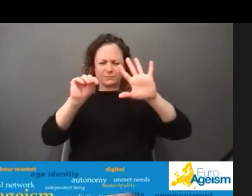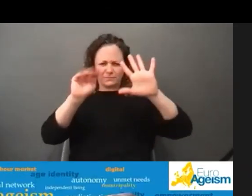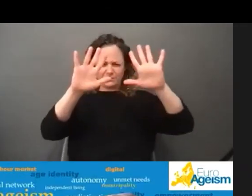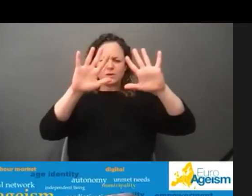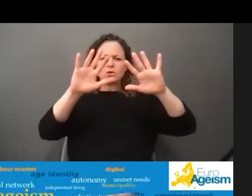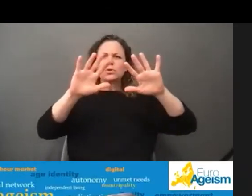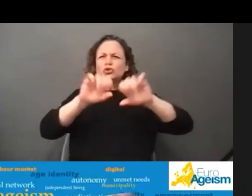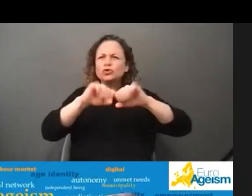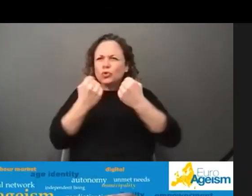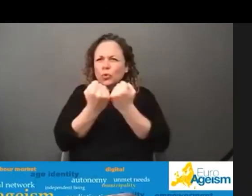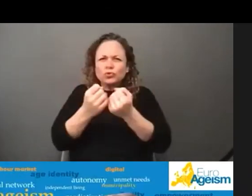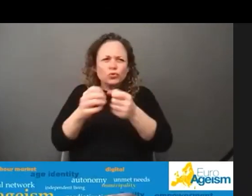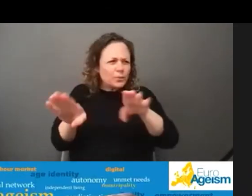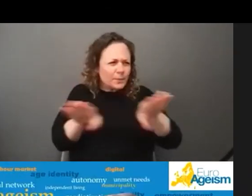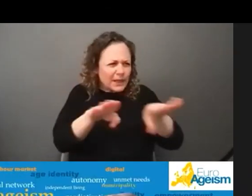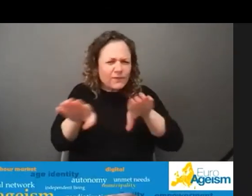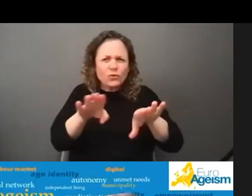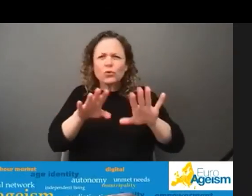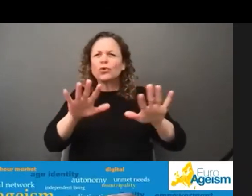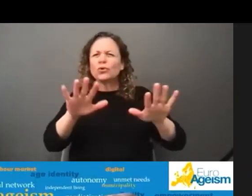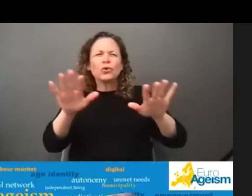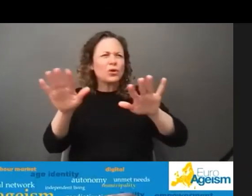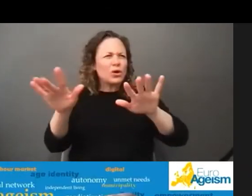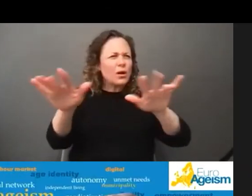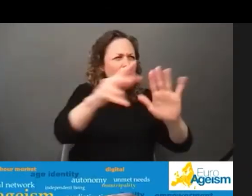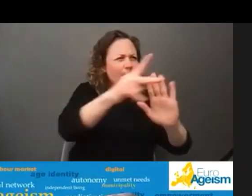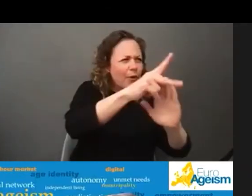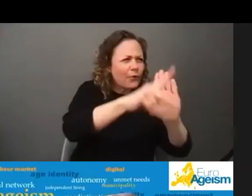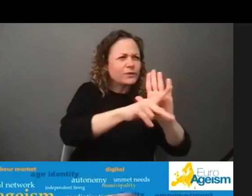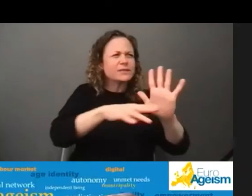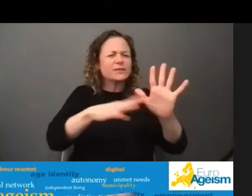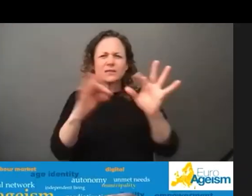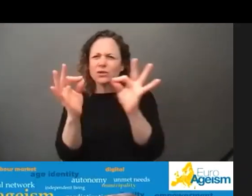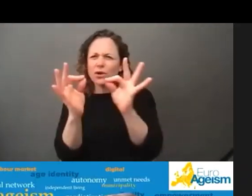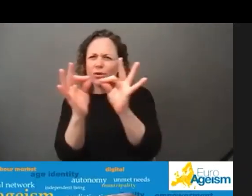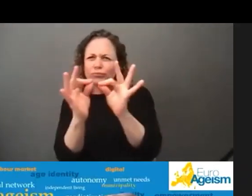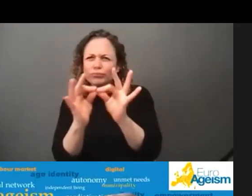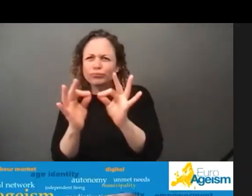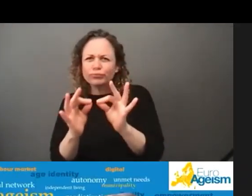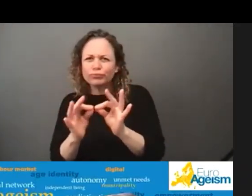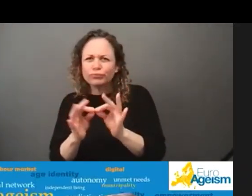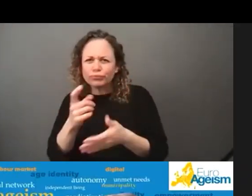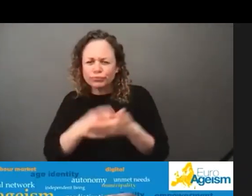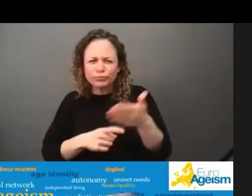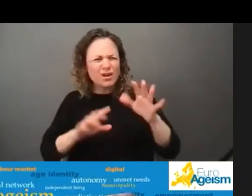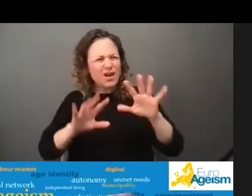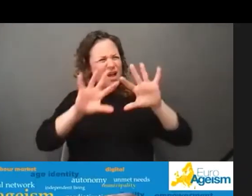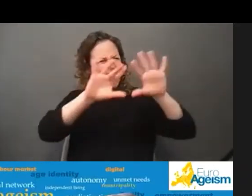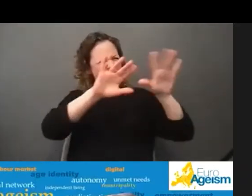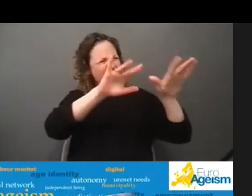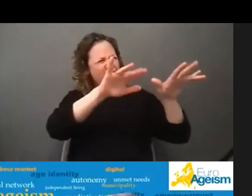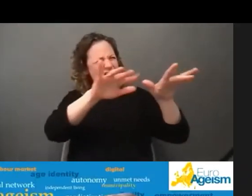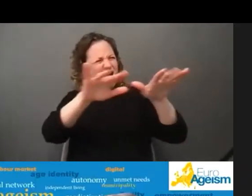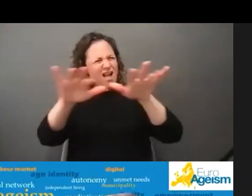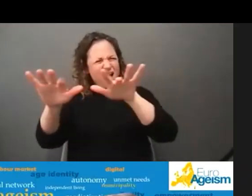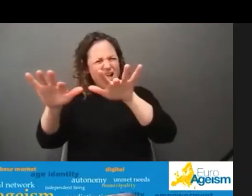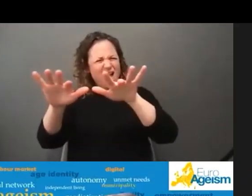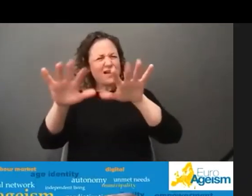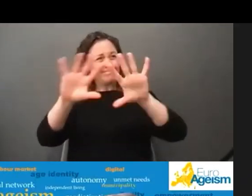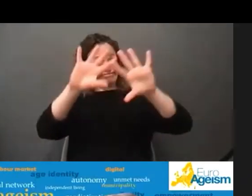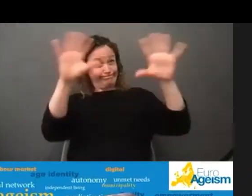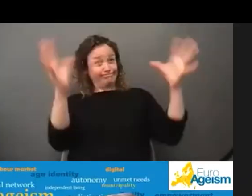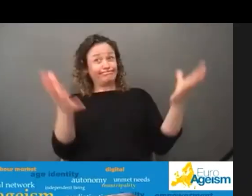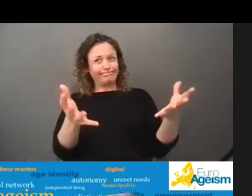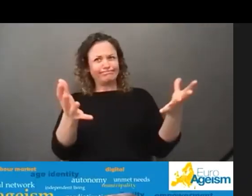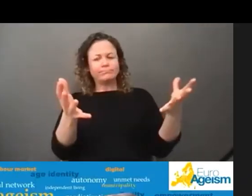talking about, the financial cost impact, what underpins it all, it's really around human rights. And the